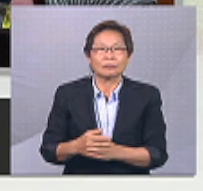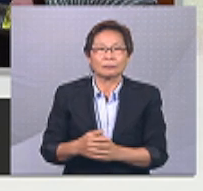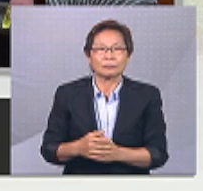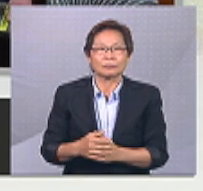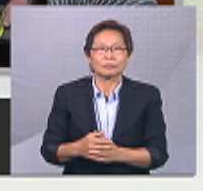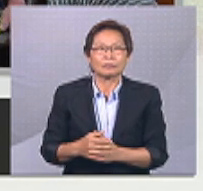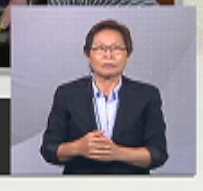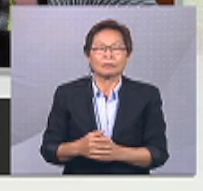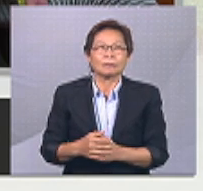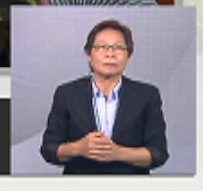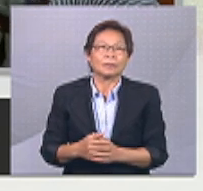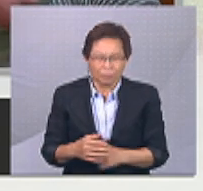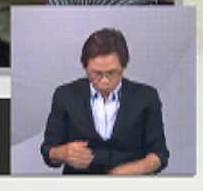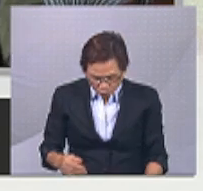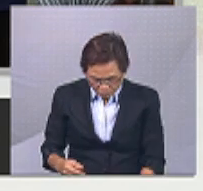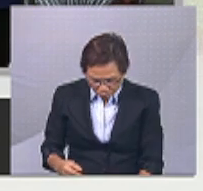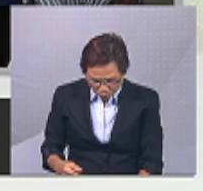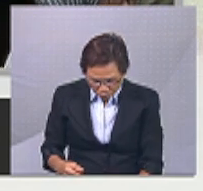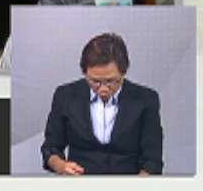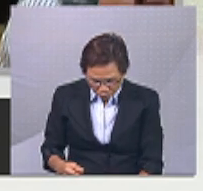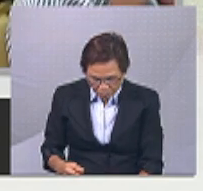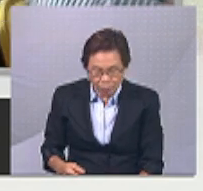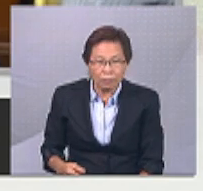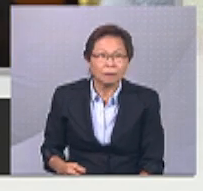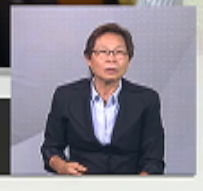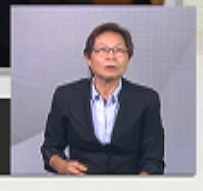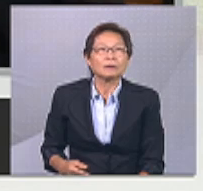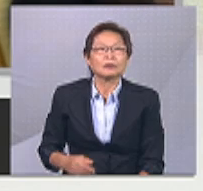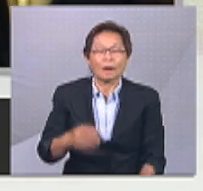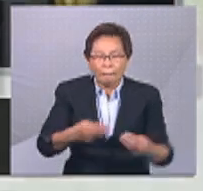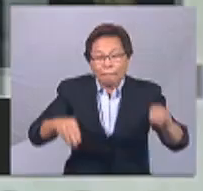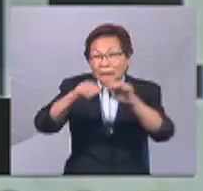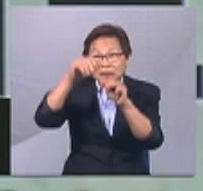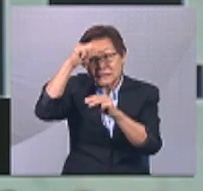are involved in this EMCO? Okay, I start with the second question. Masjid India, so far we do not